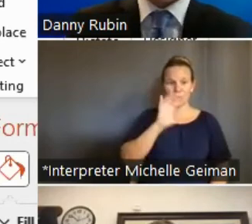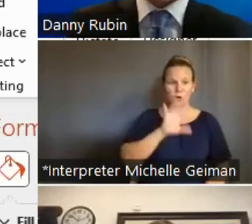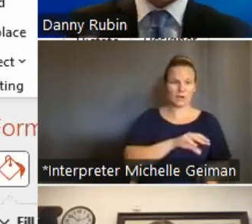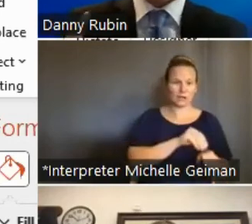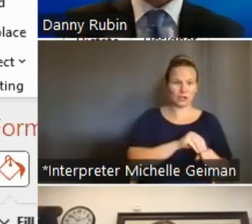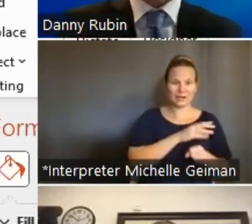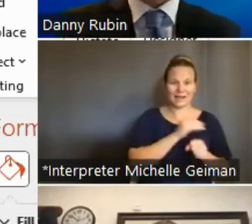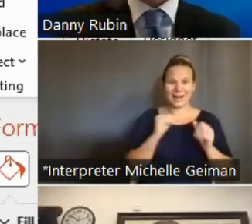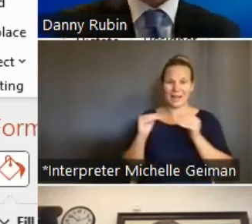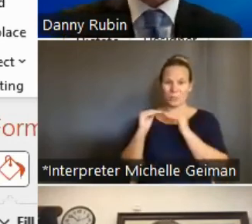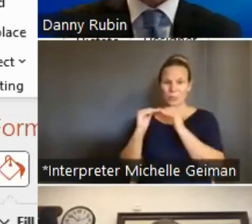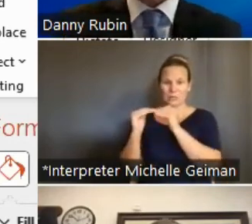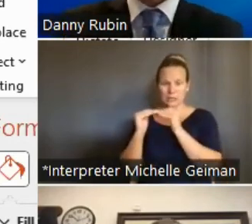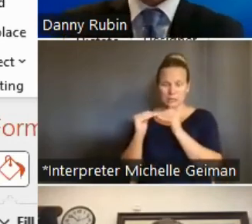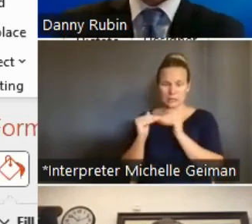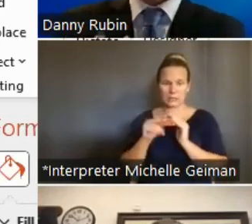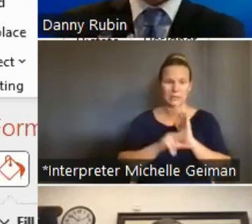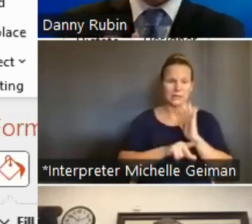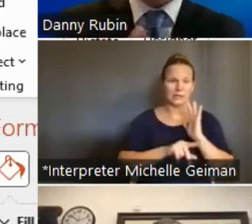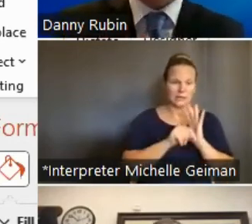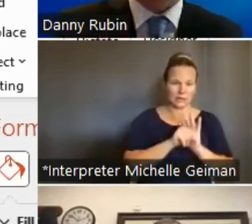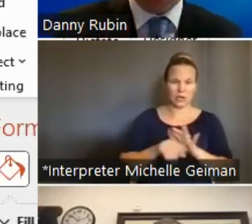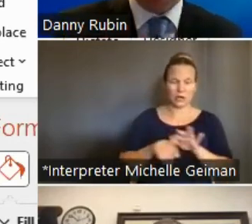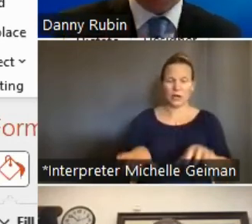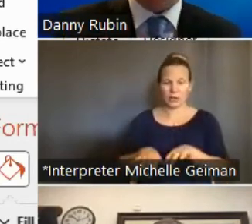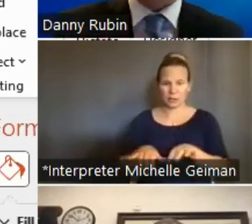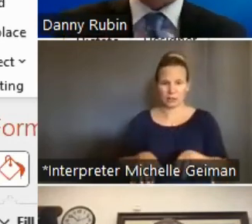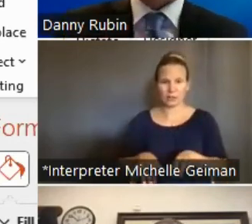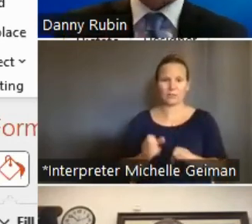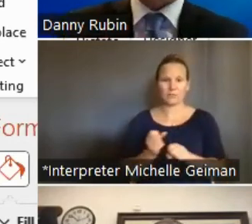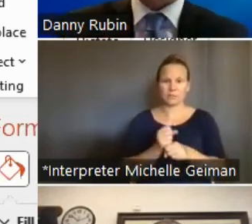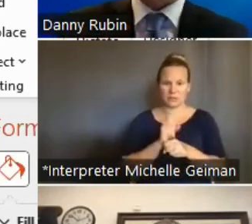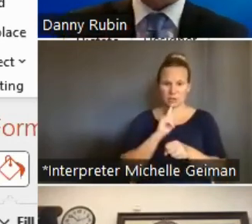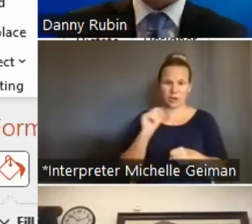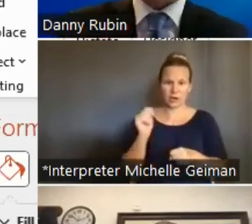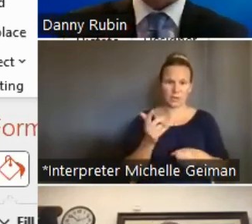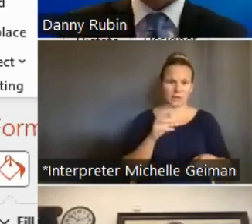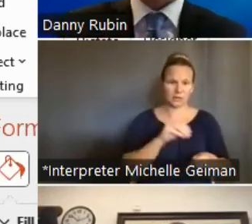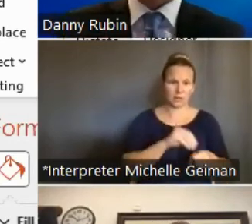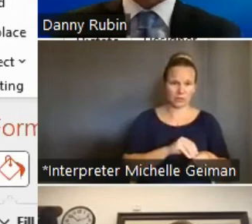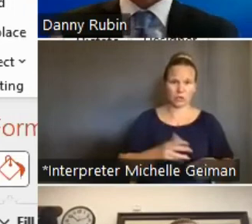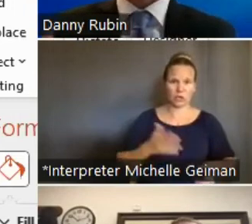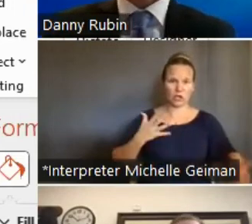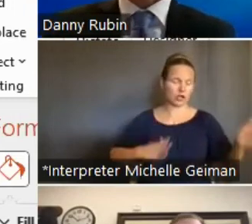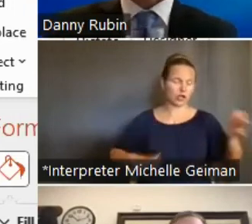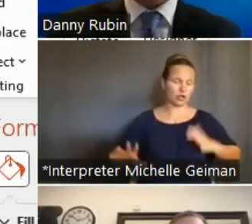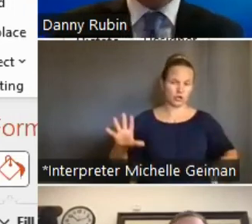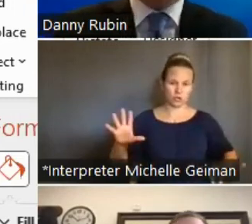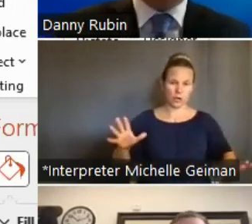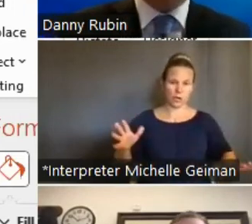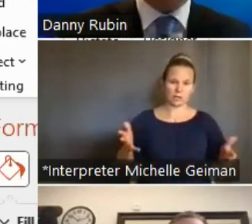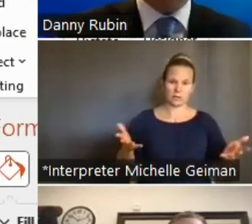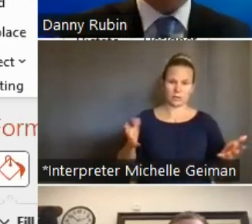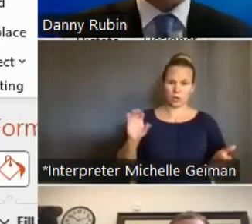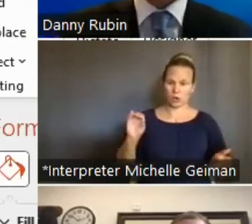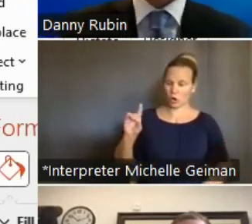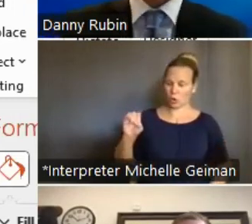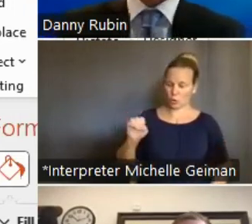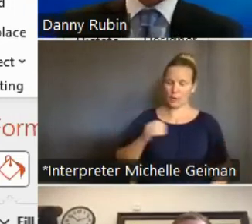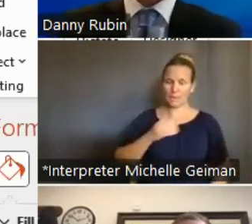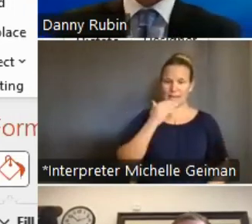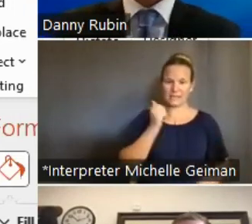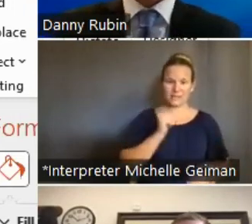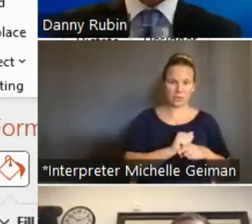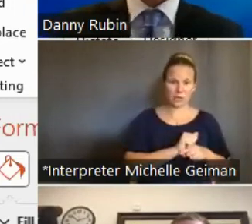equity, a video and activity on keeping everybody included, dress code, best practices for a preferred